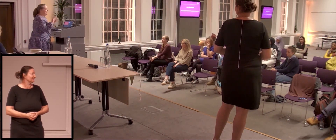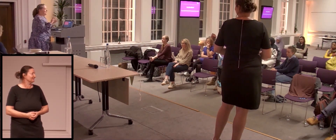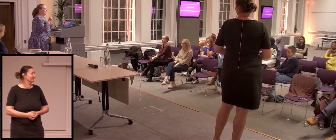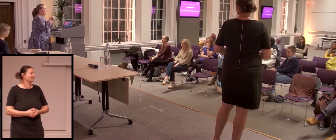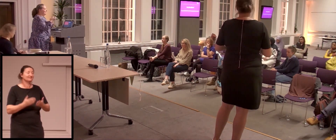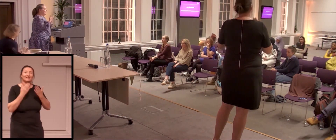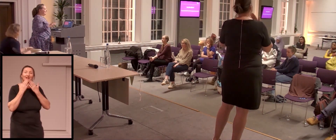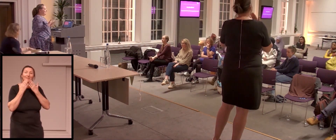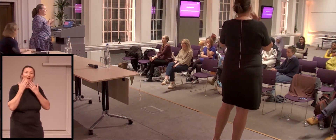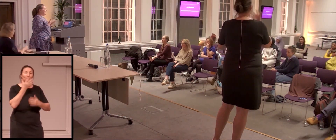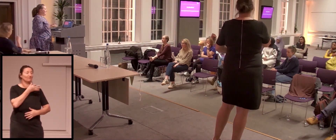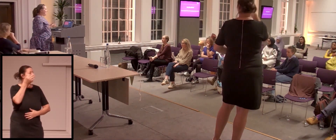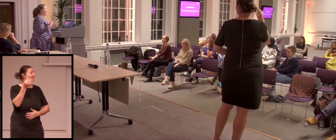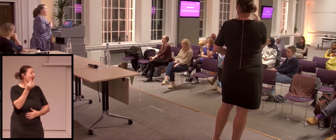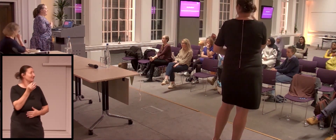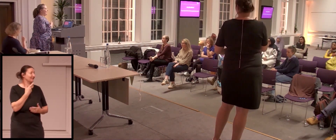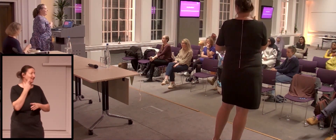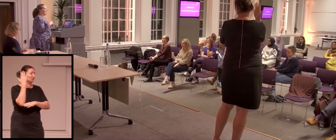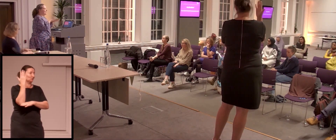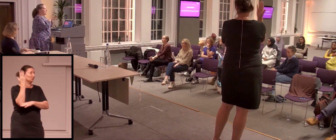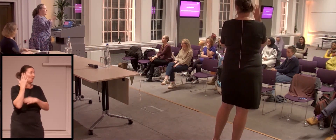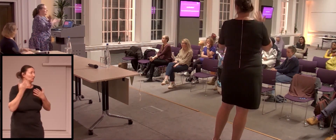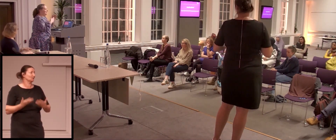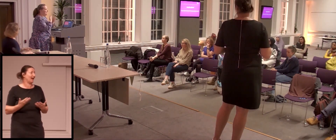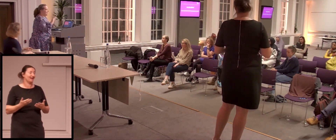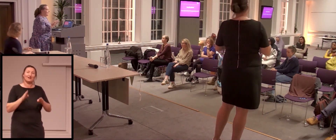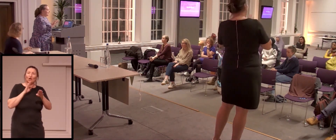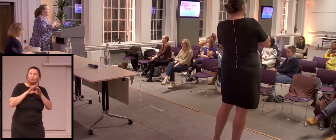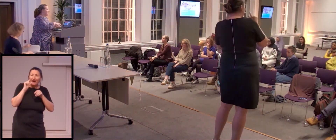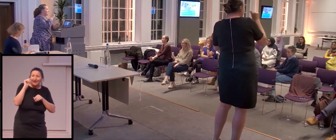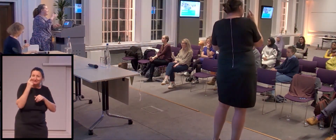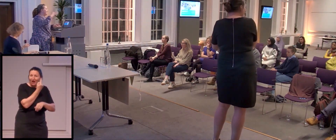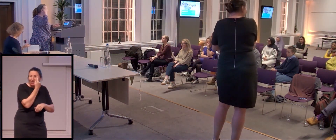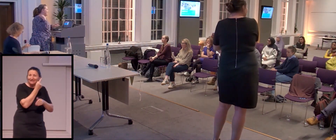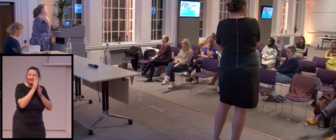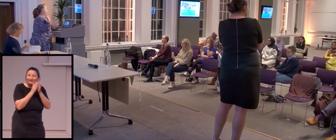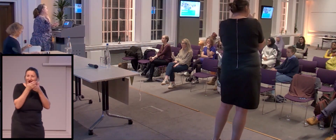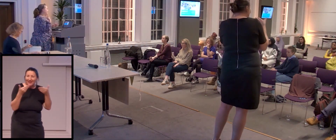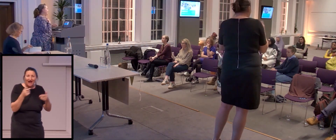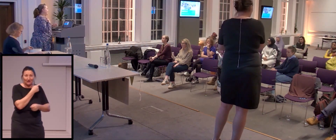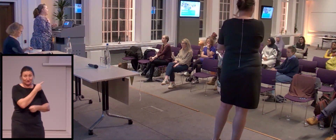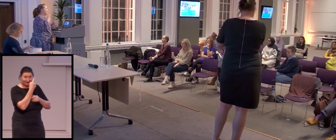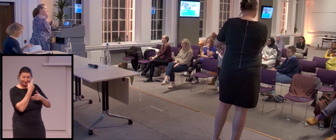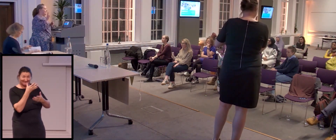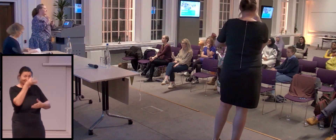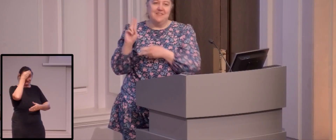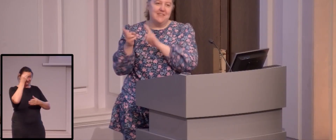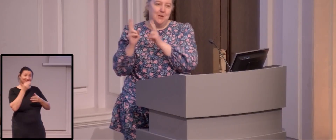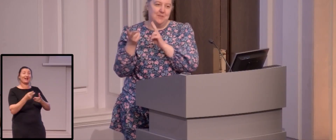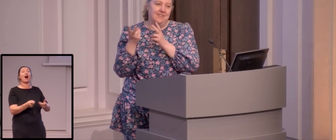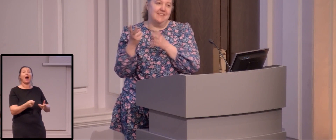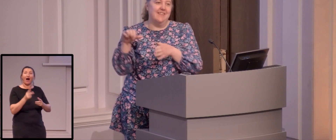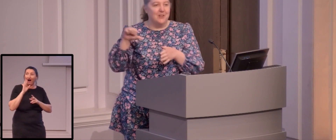Okay, thank you for inviting me to come here today. I'm going to try and do a little bit of sign language because I learnt it years ago and I saw that there